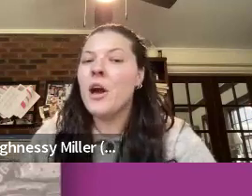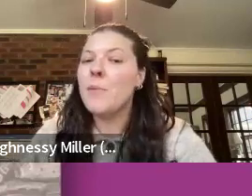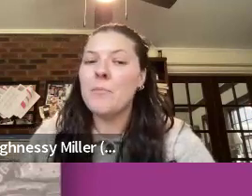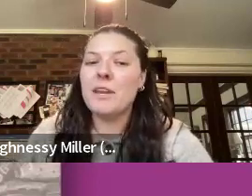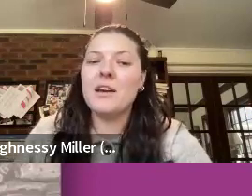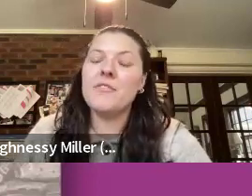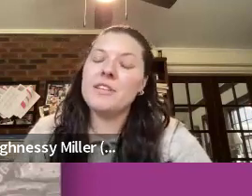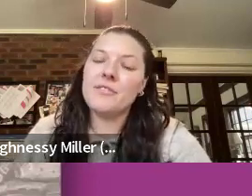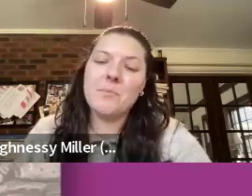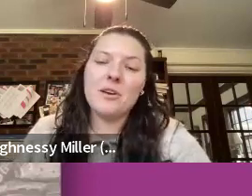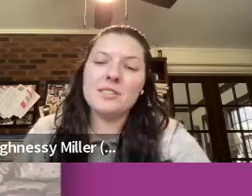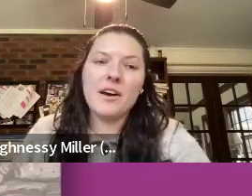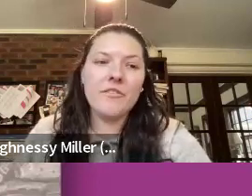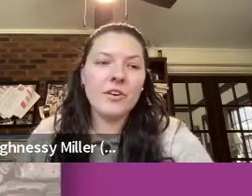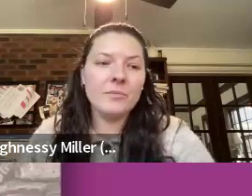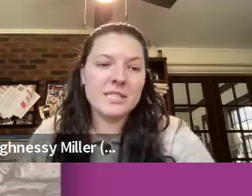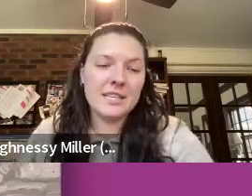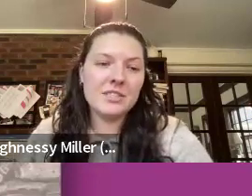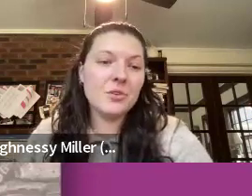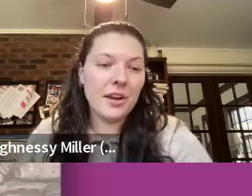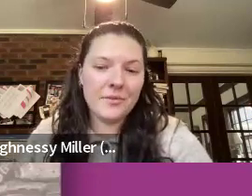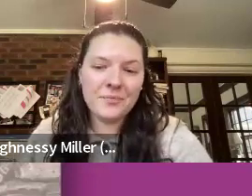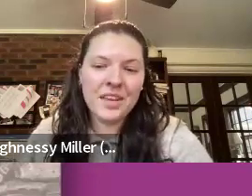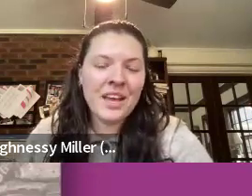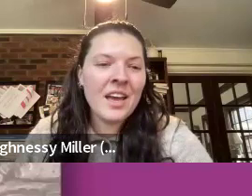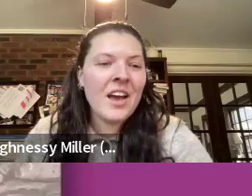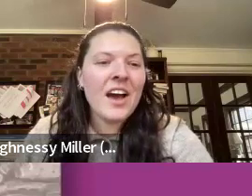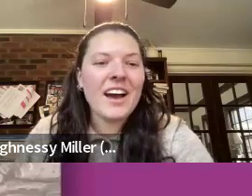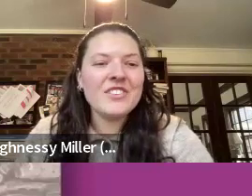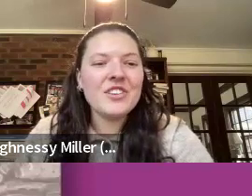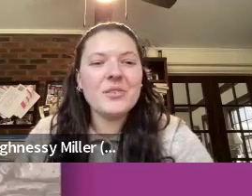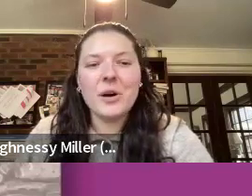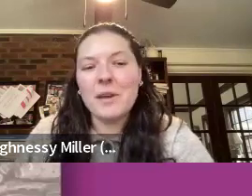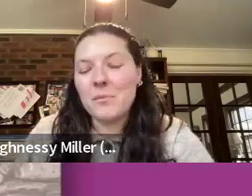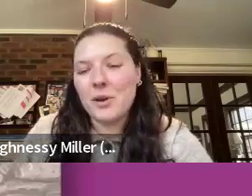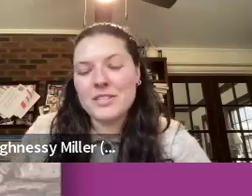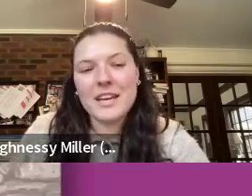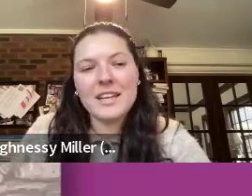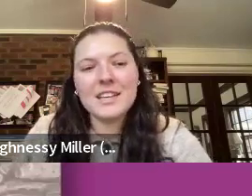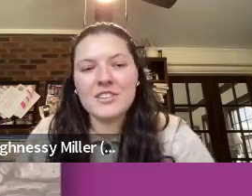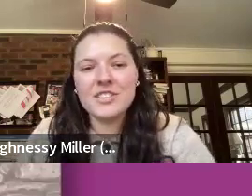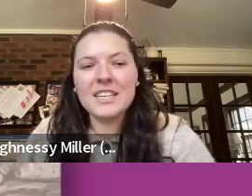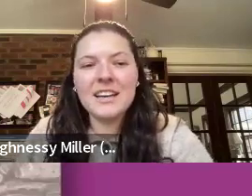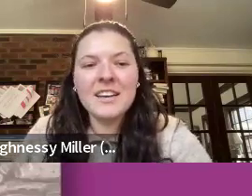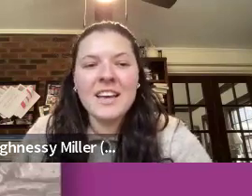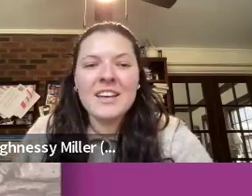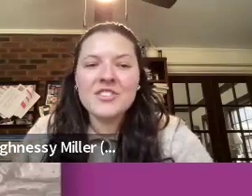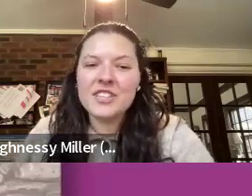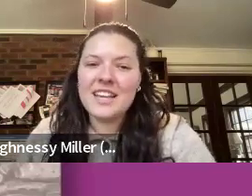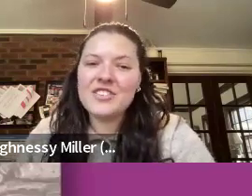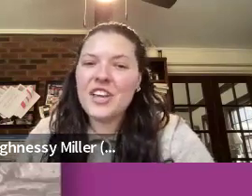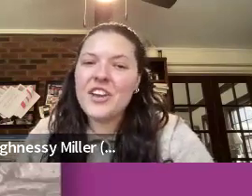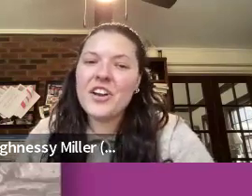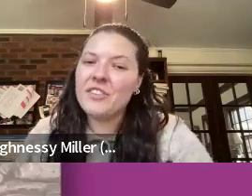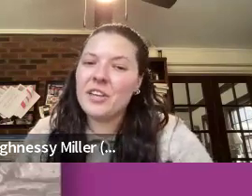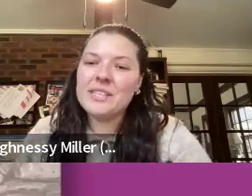nephew about many of the different parts of Mercedes' story. Aisha grew up in Buenos Aires, Argentina. She